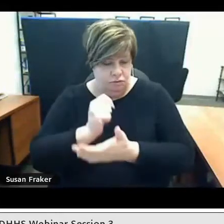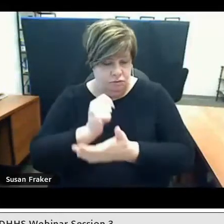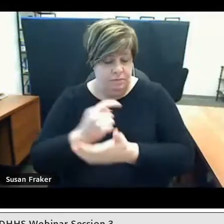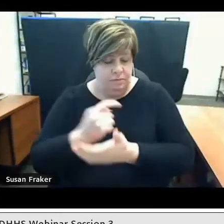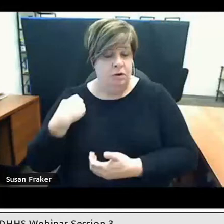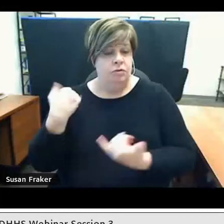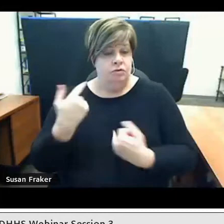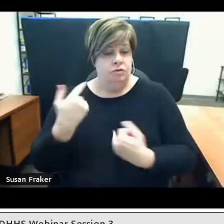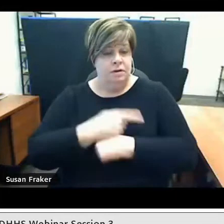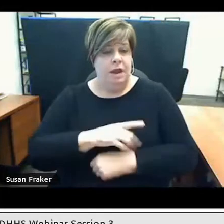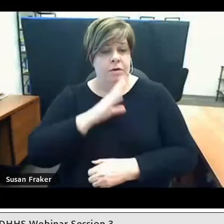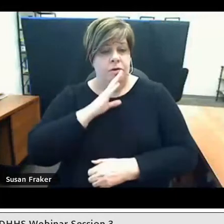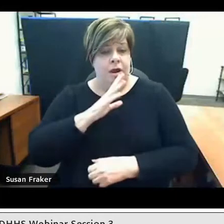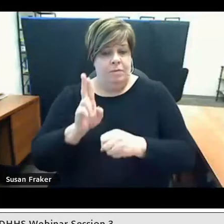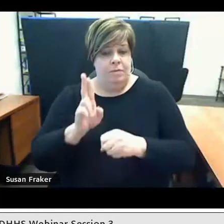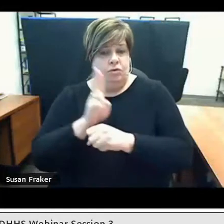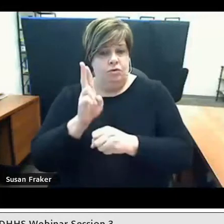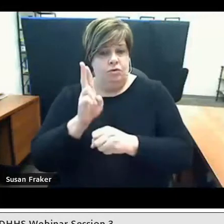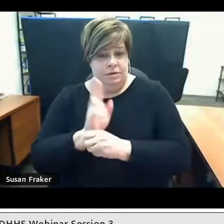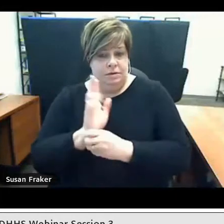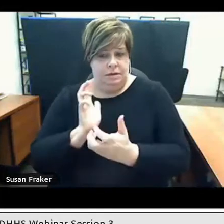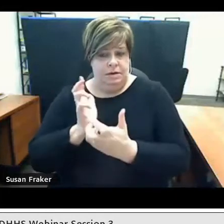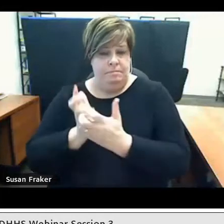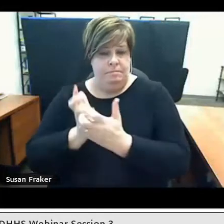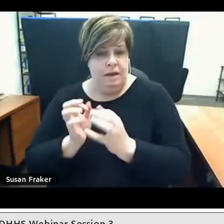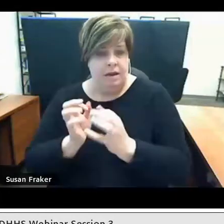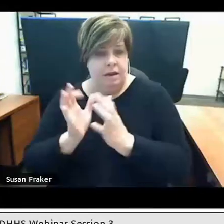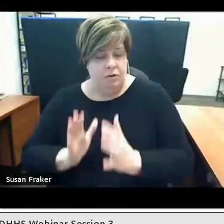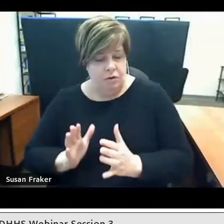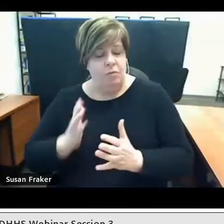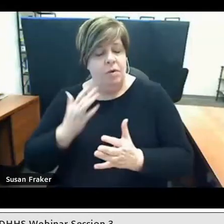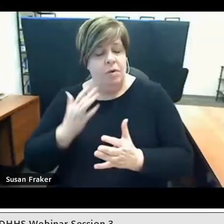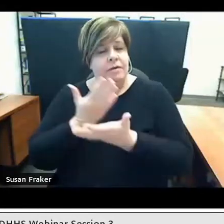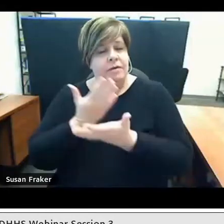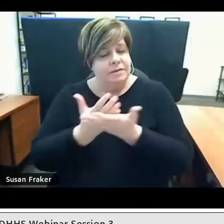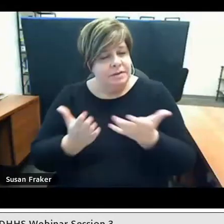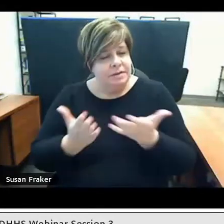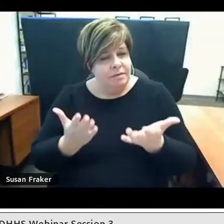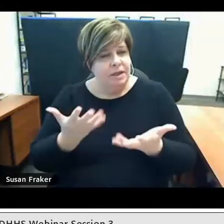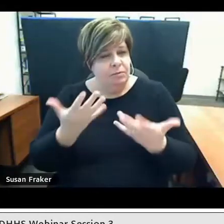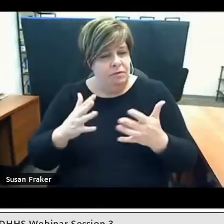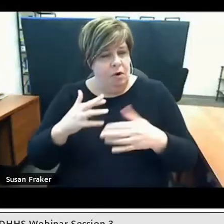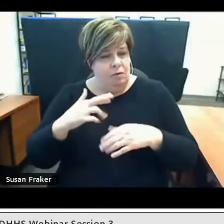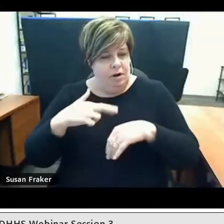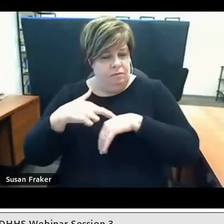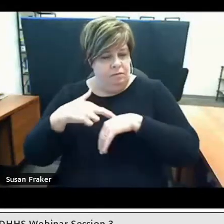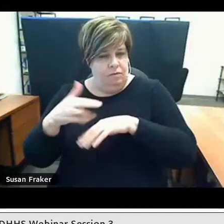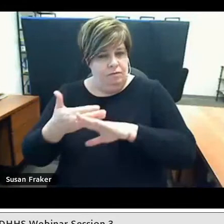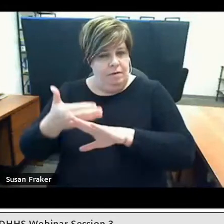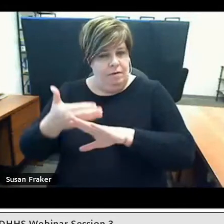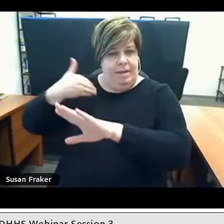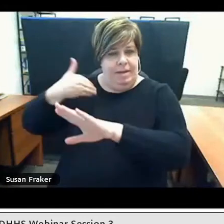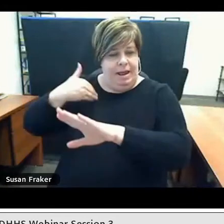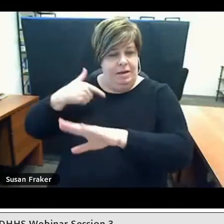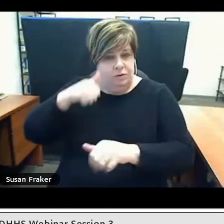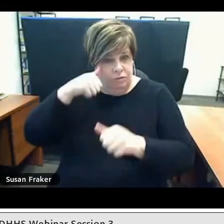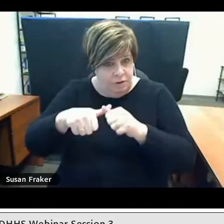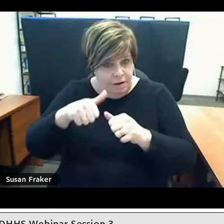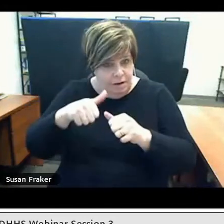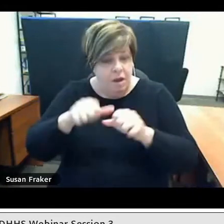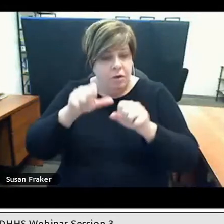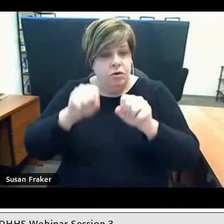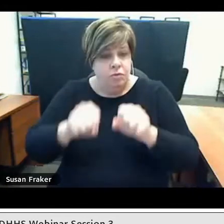with interpreters. We reference some things that we've talked about in earlier webinars, so this is a friendly reminder that you can